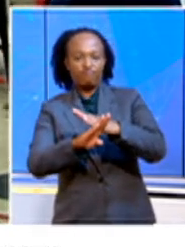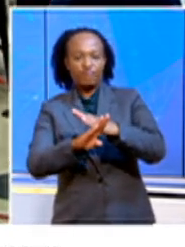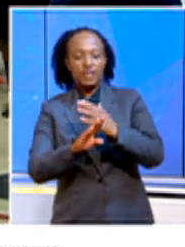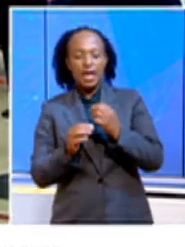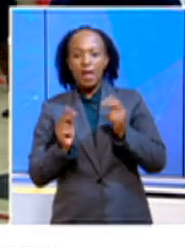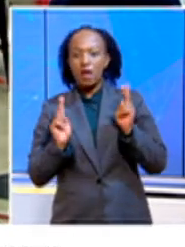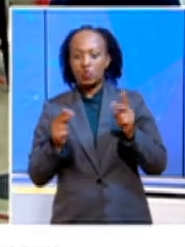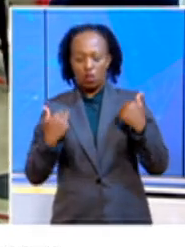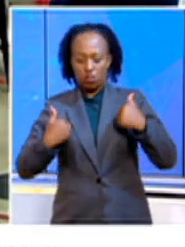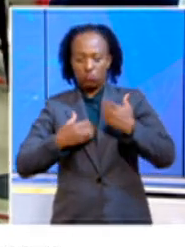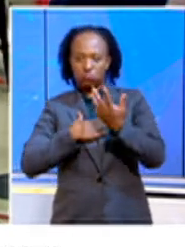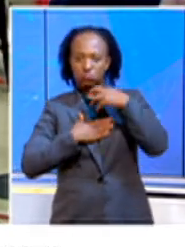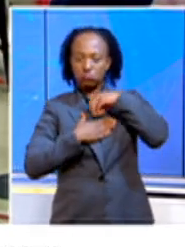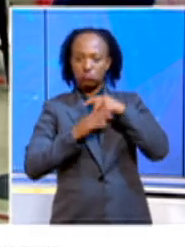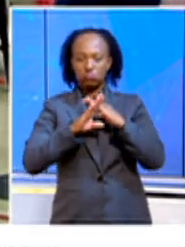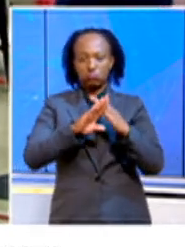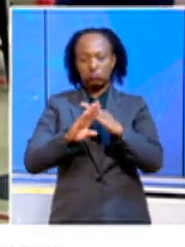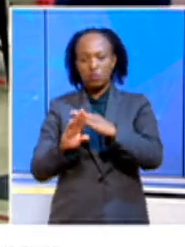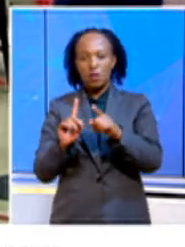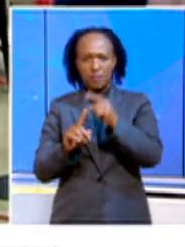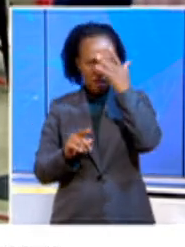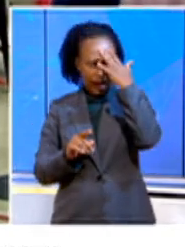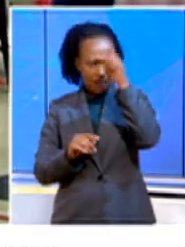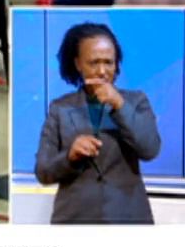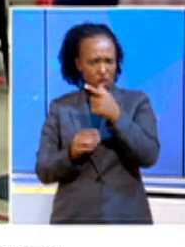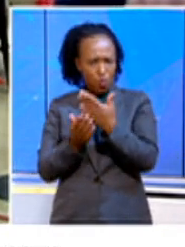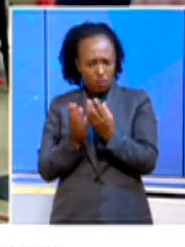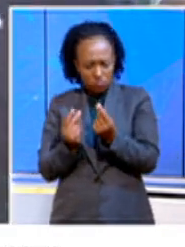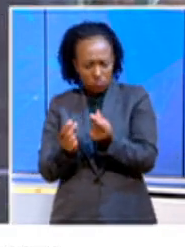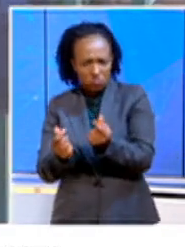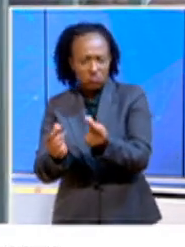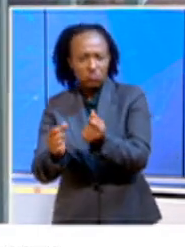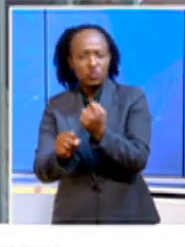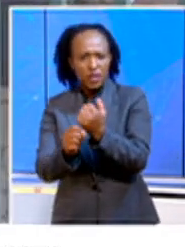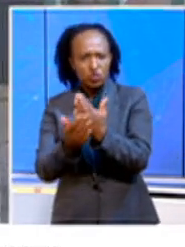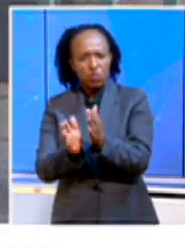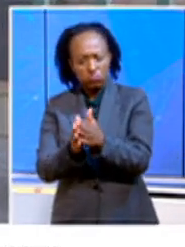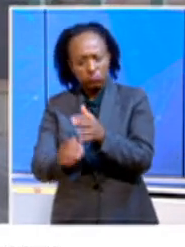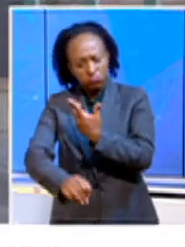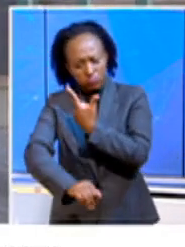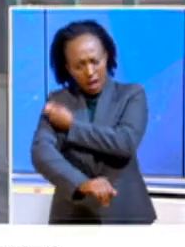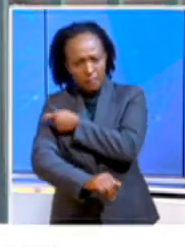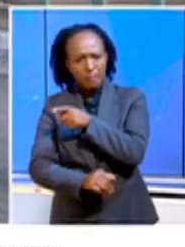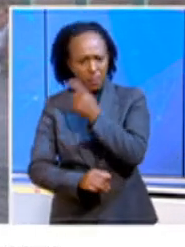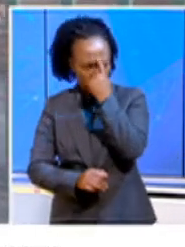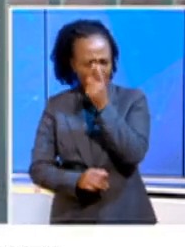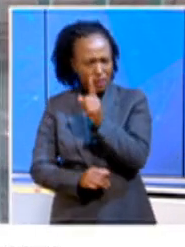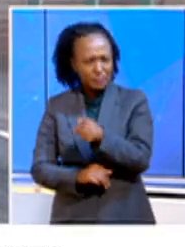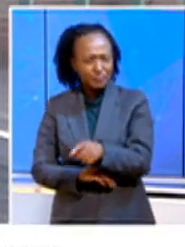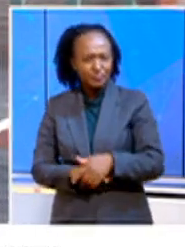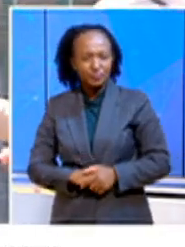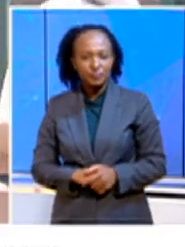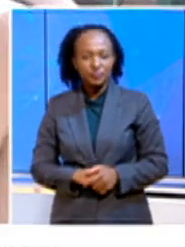In other words, you don't think that government is ever going to be able to speed up this vaccination process? Well, I do think